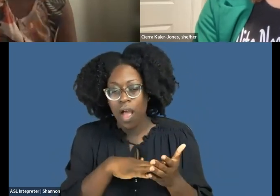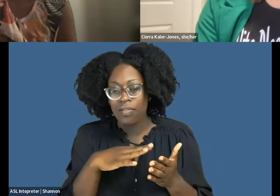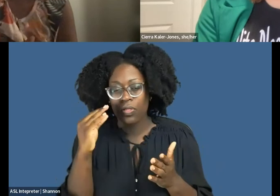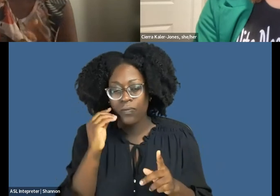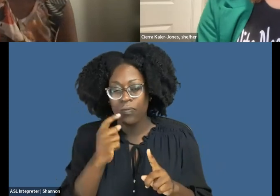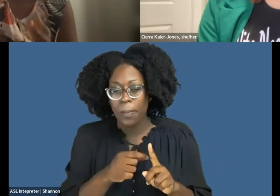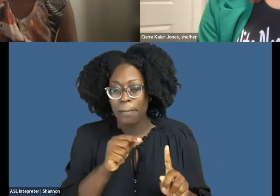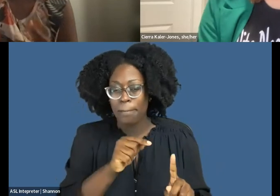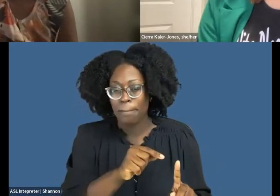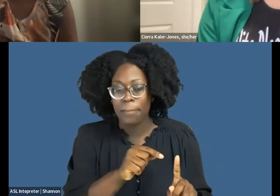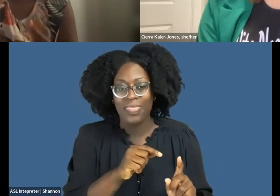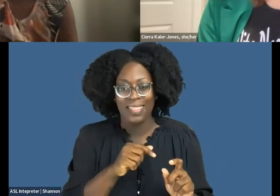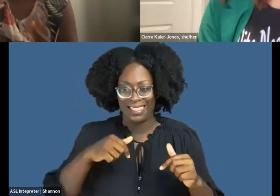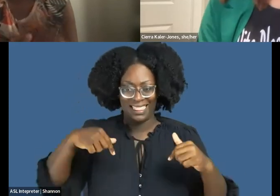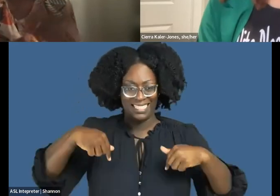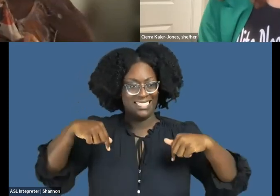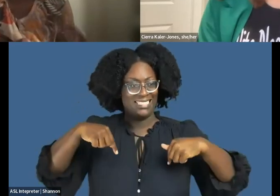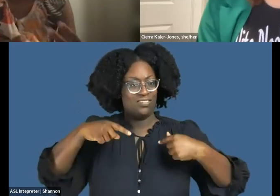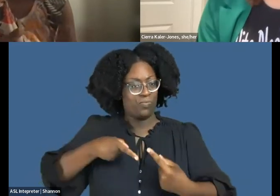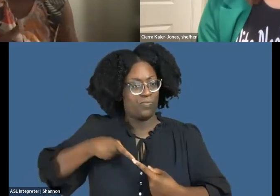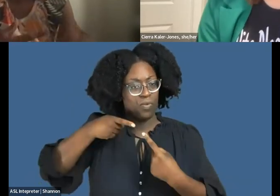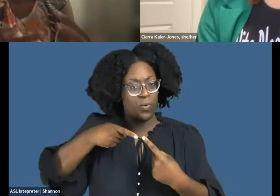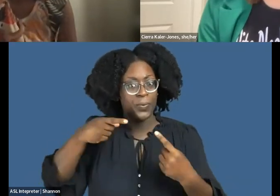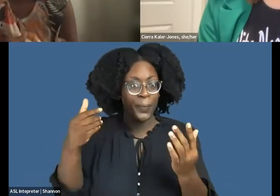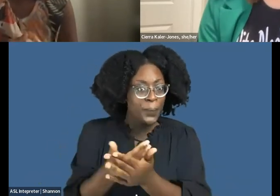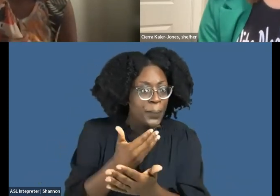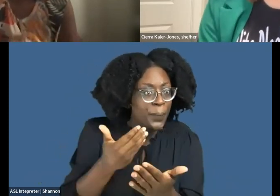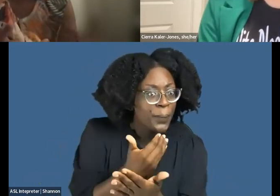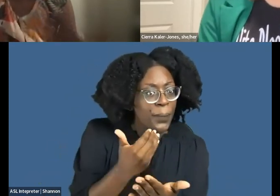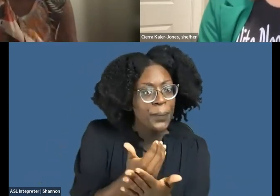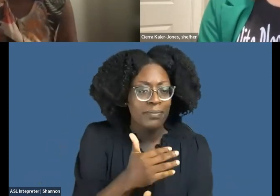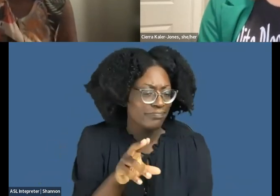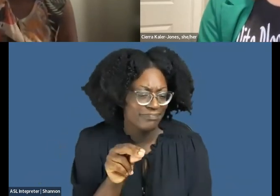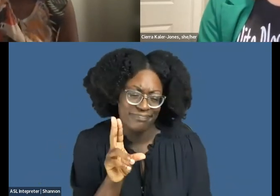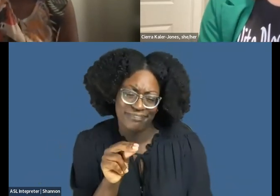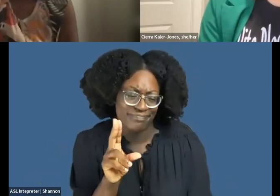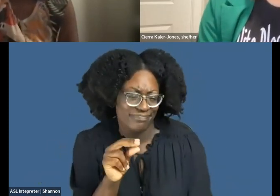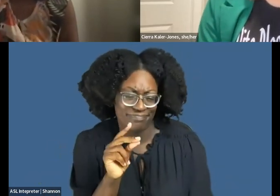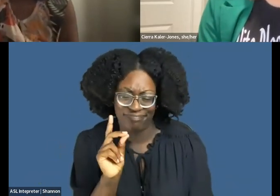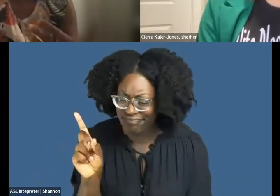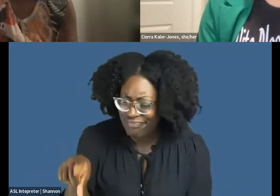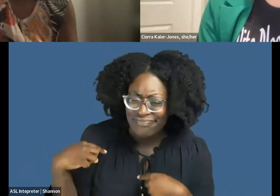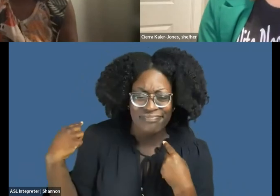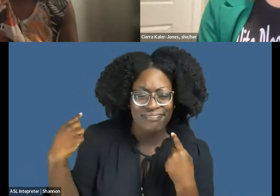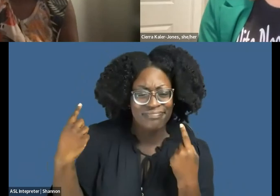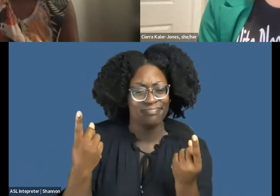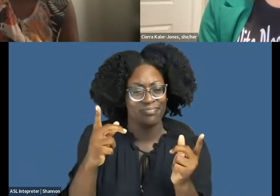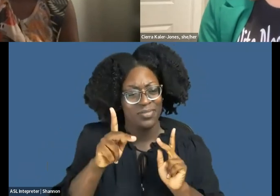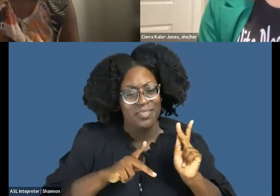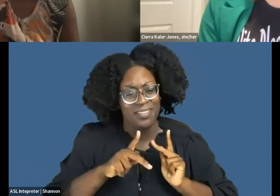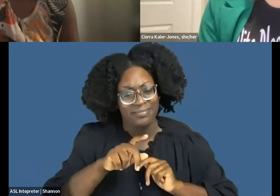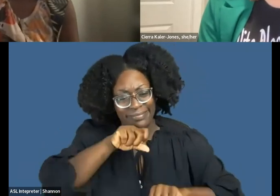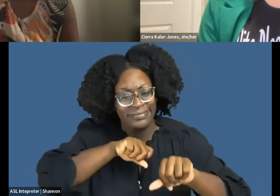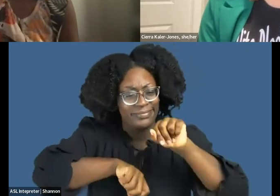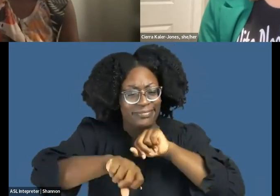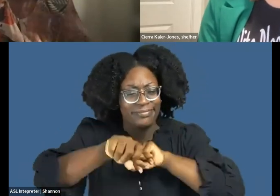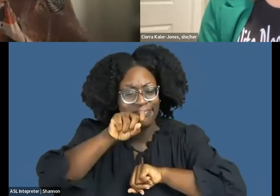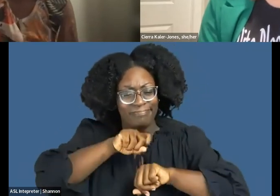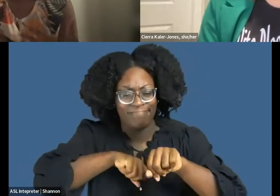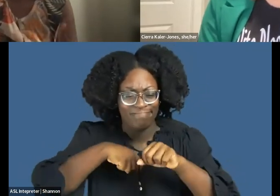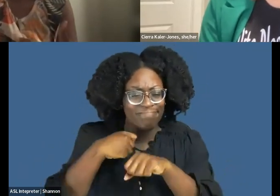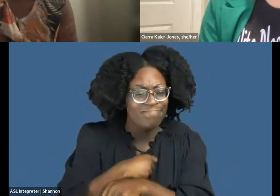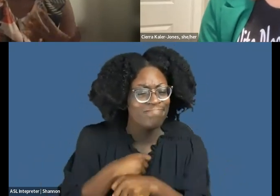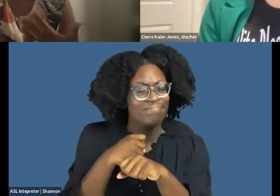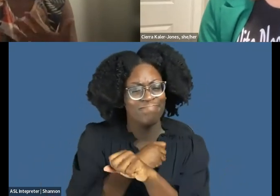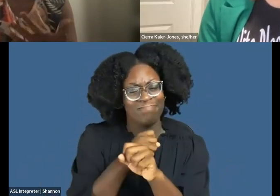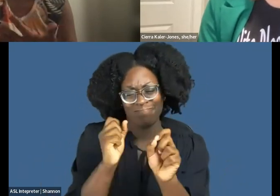take comfort in that, right? Because when you realize that it's not new, that people have been through it before and endured it before, you kind